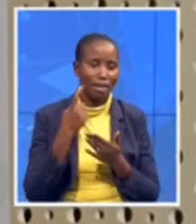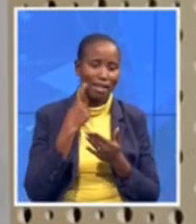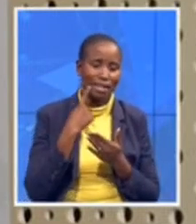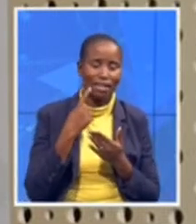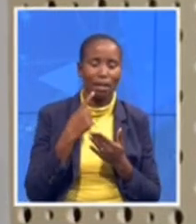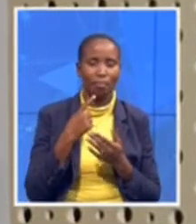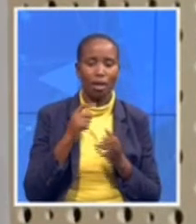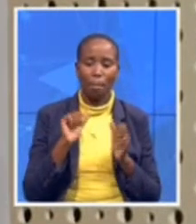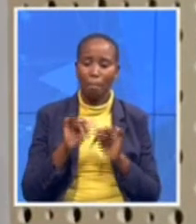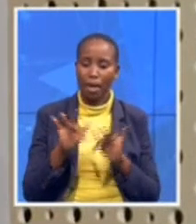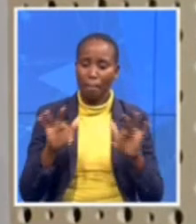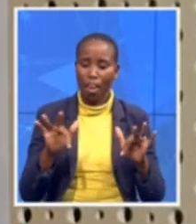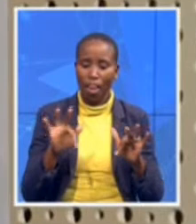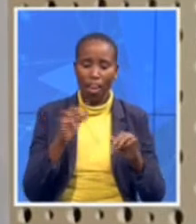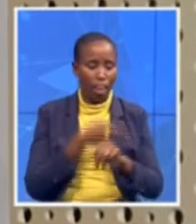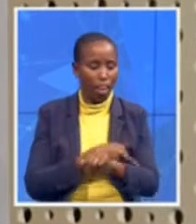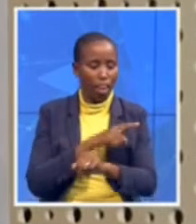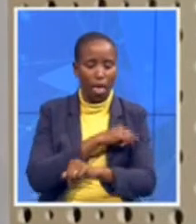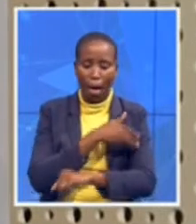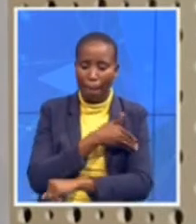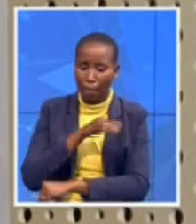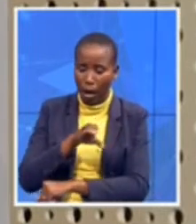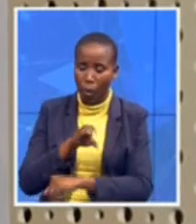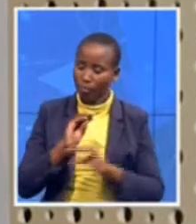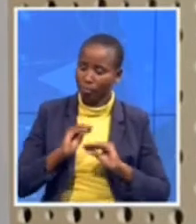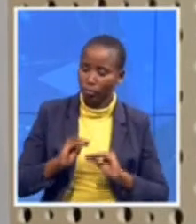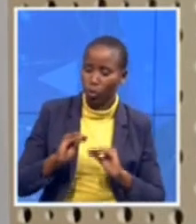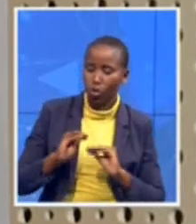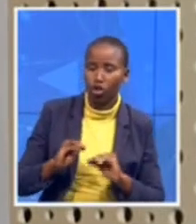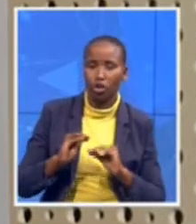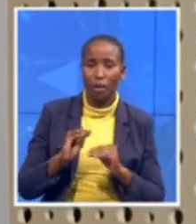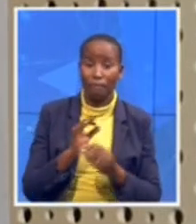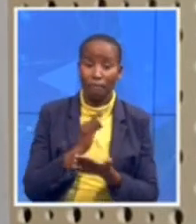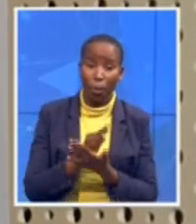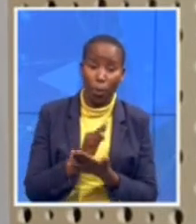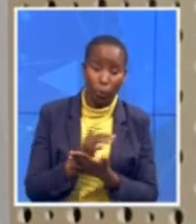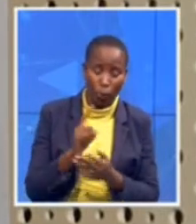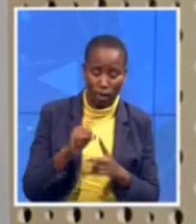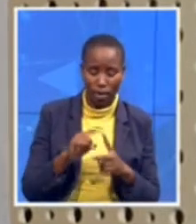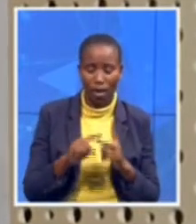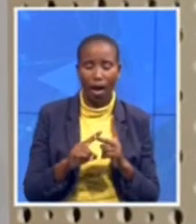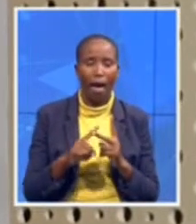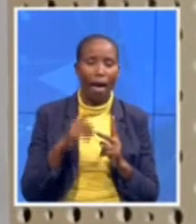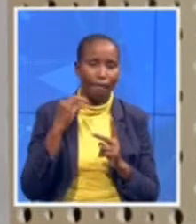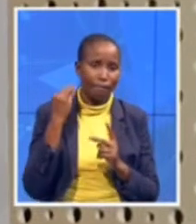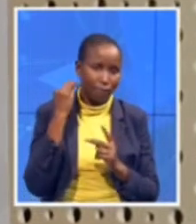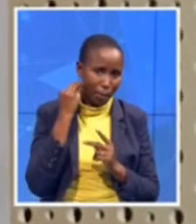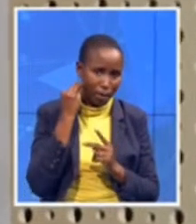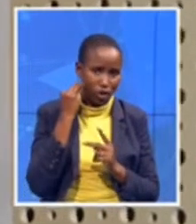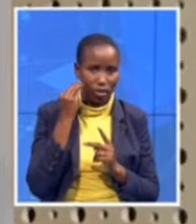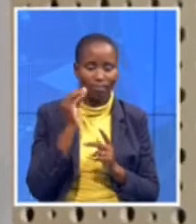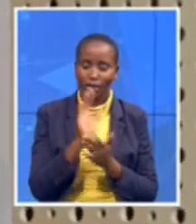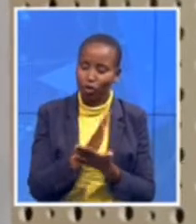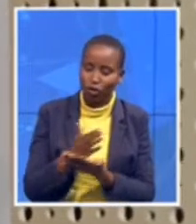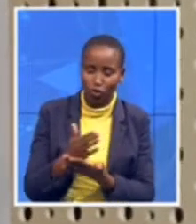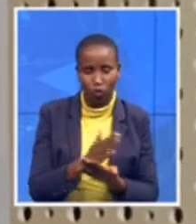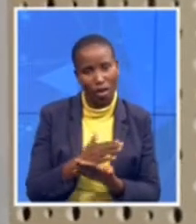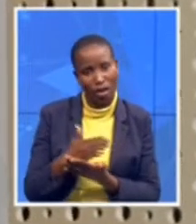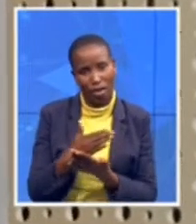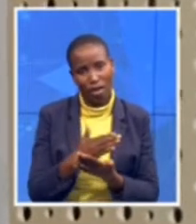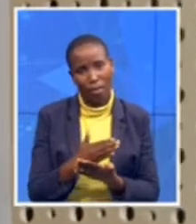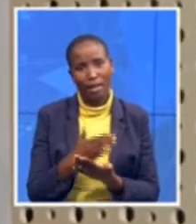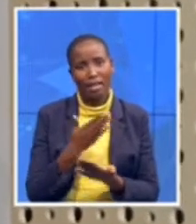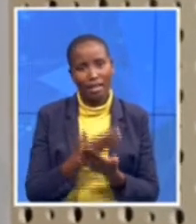sharing facts, by sharing information in a manner that will assist every South African to